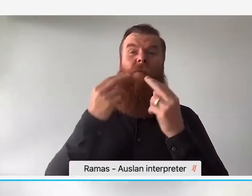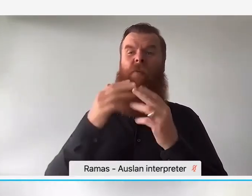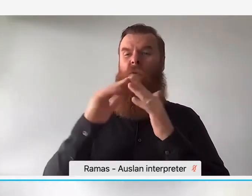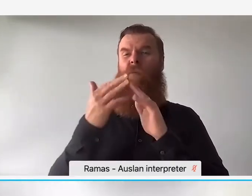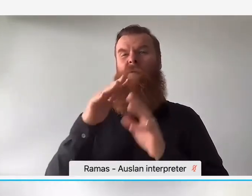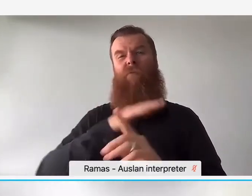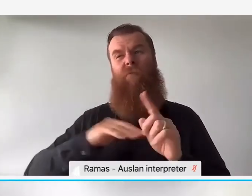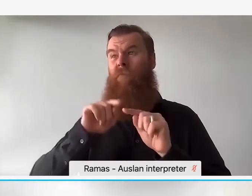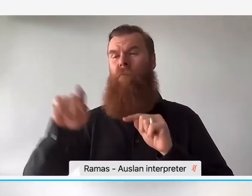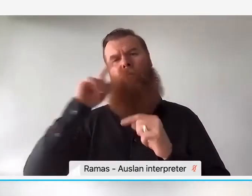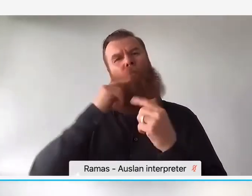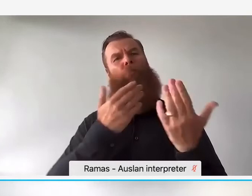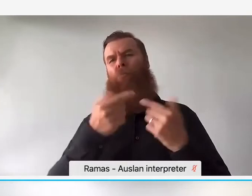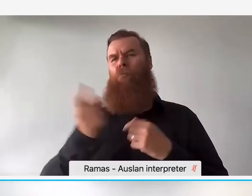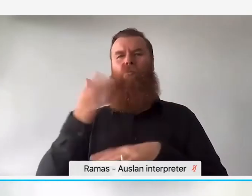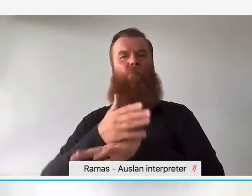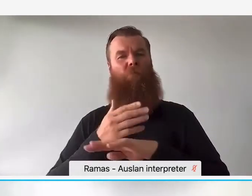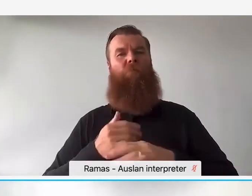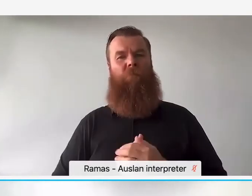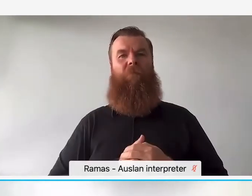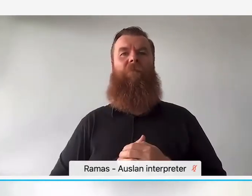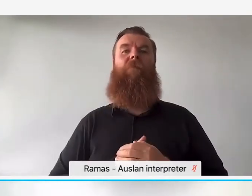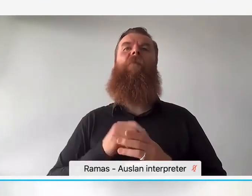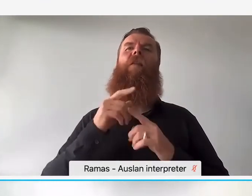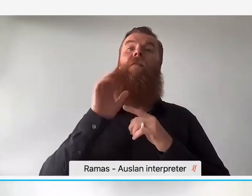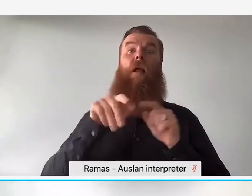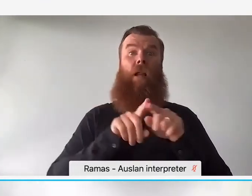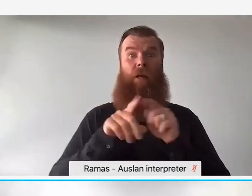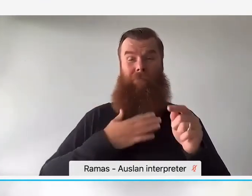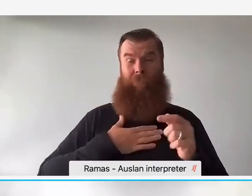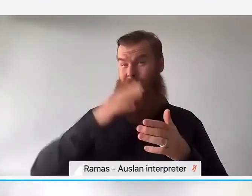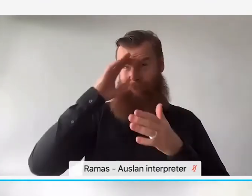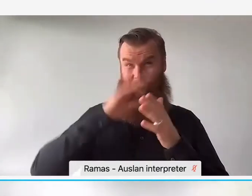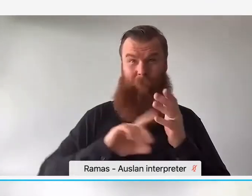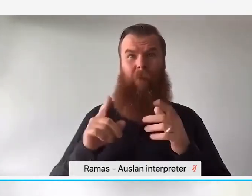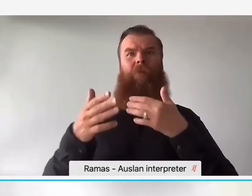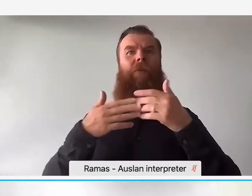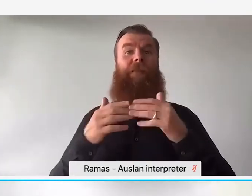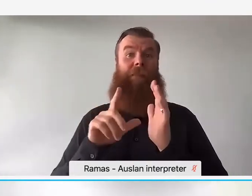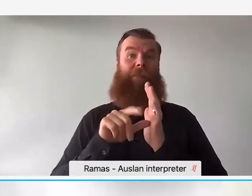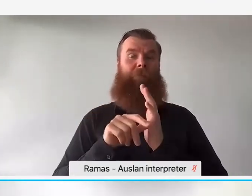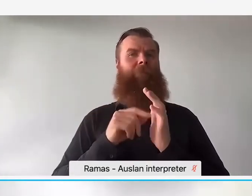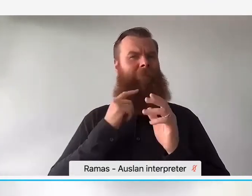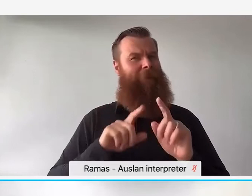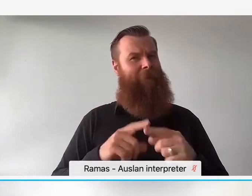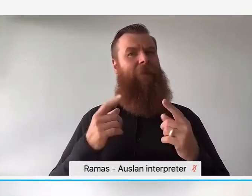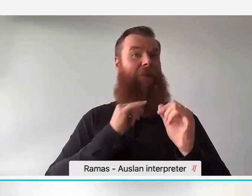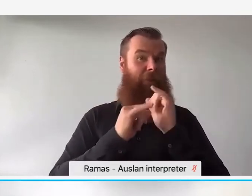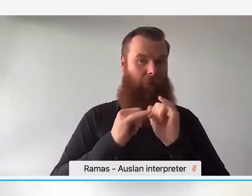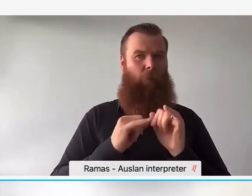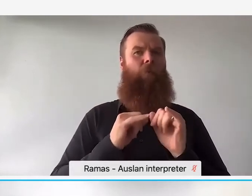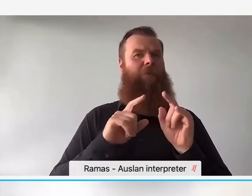Some of our learnings from the experience is to manage the time differences with interviews and engaging with